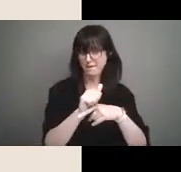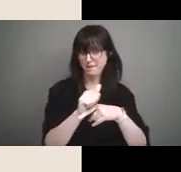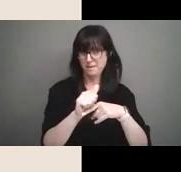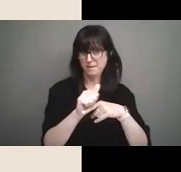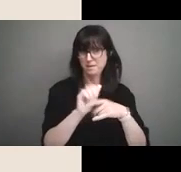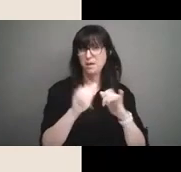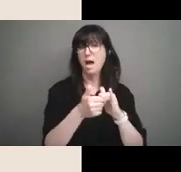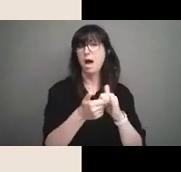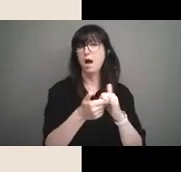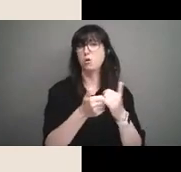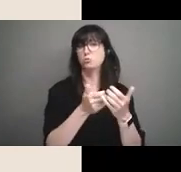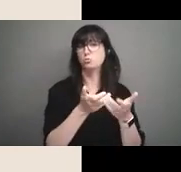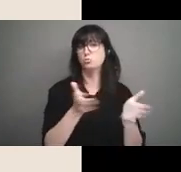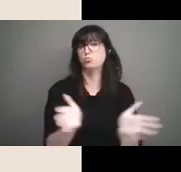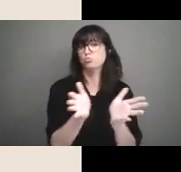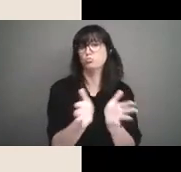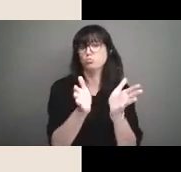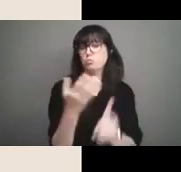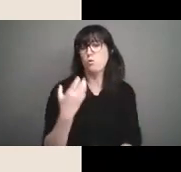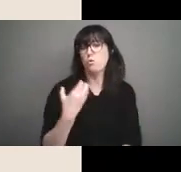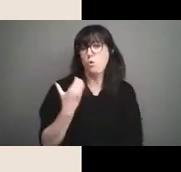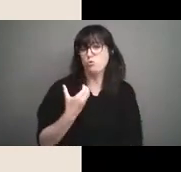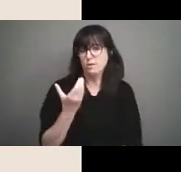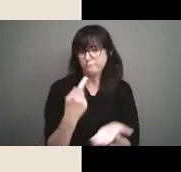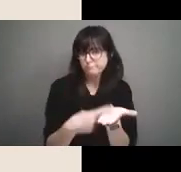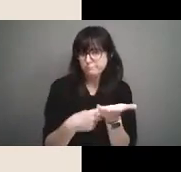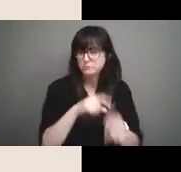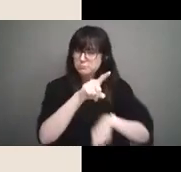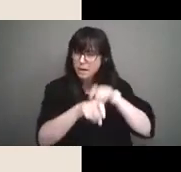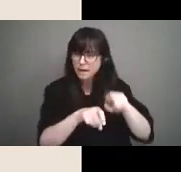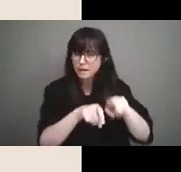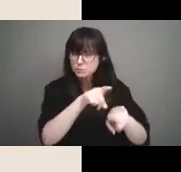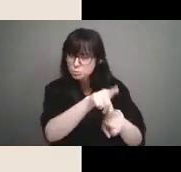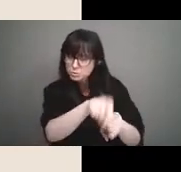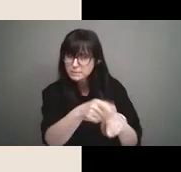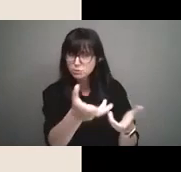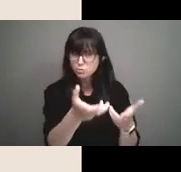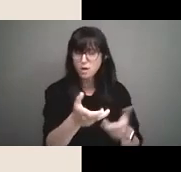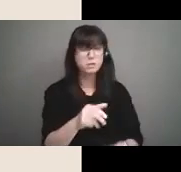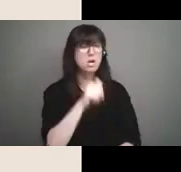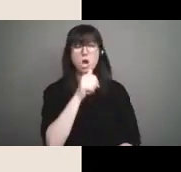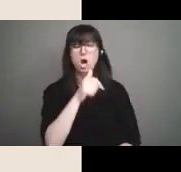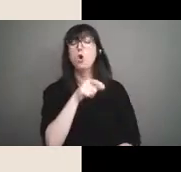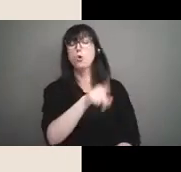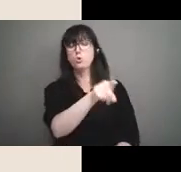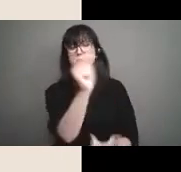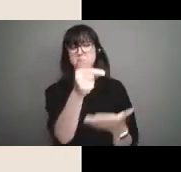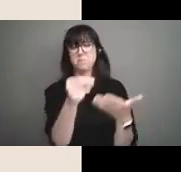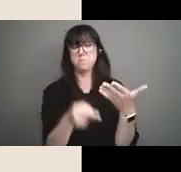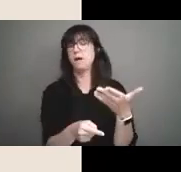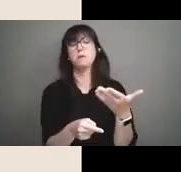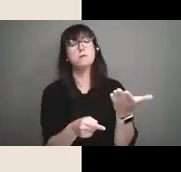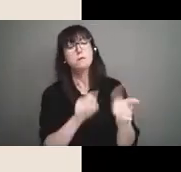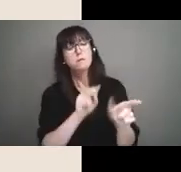having a coaching dialogue. So, you know, asking questions and trying to figure out what the older adult wants, rather than being prescriptive and telling them what would be the best